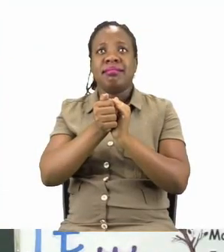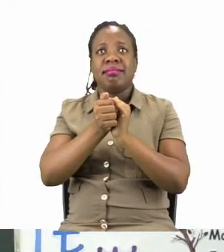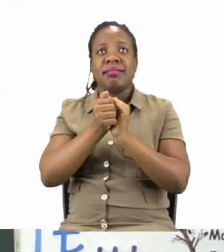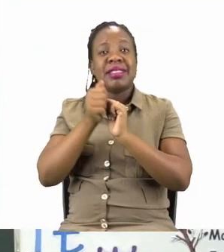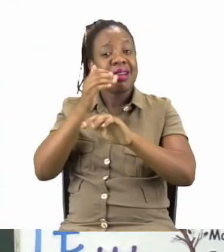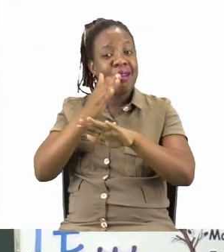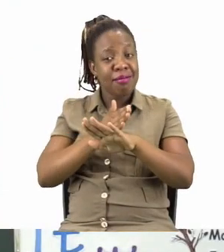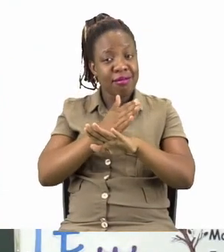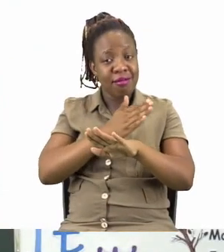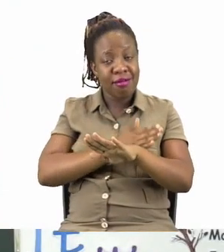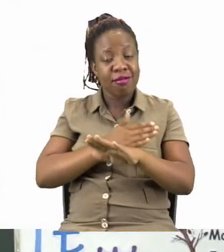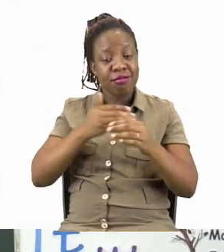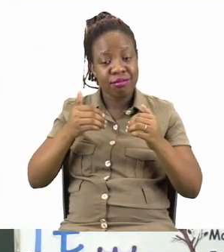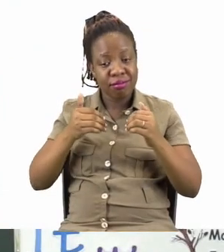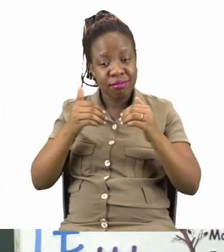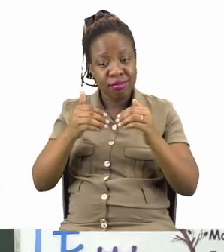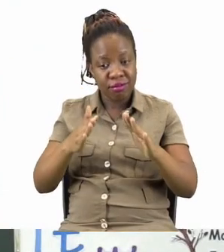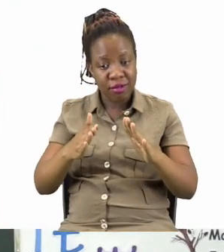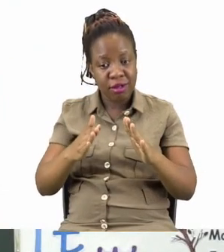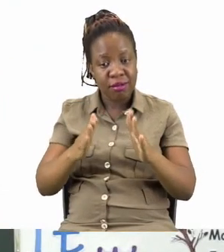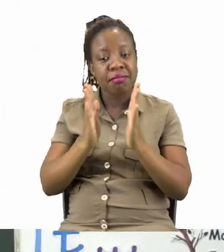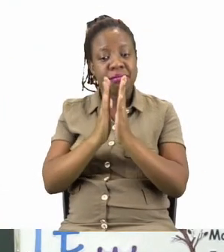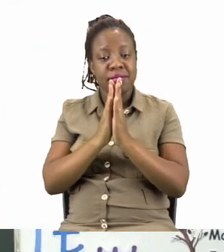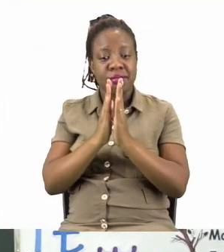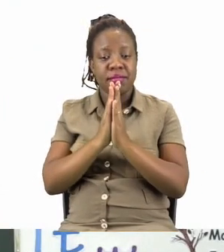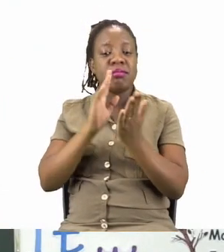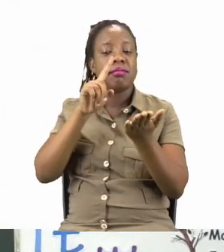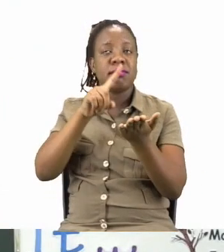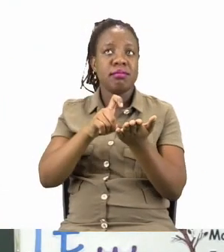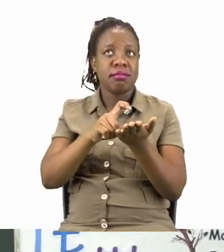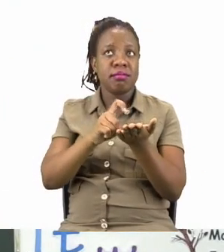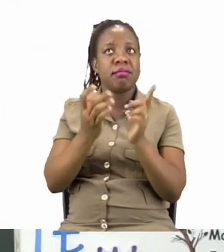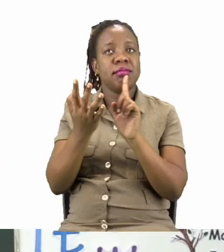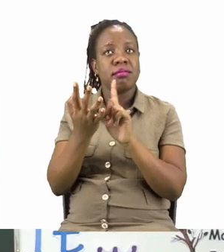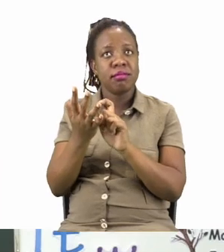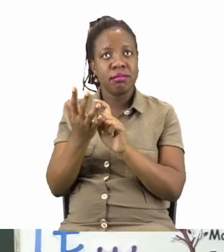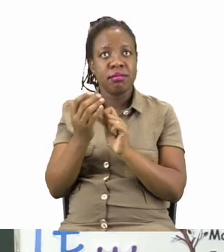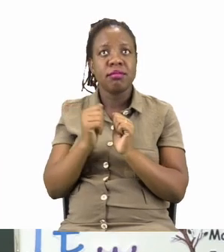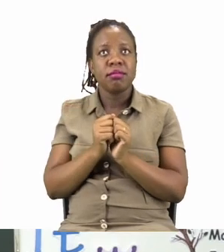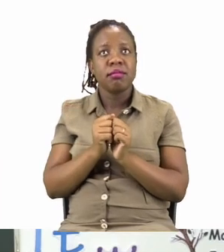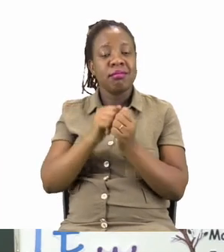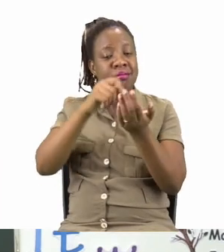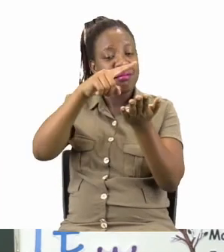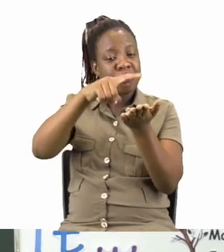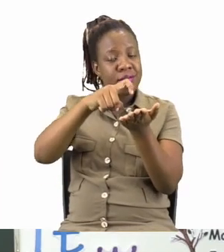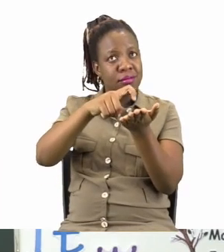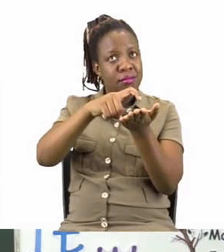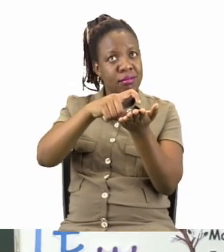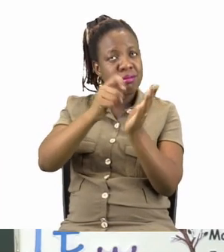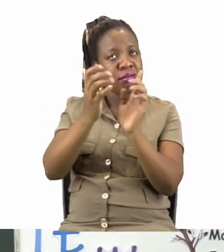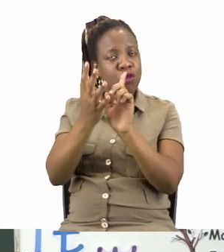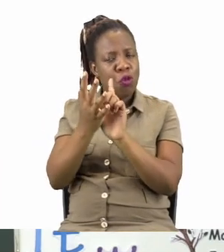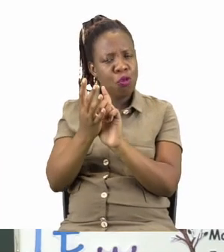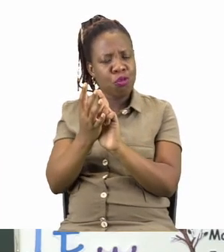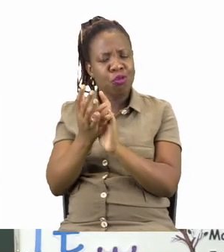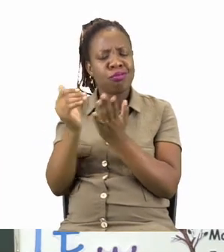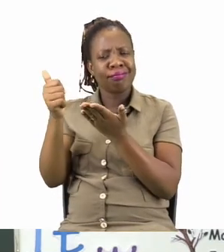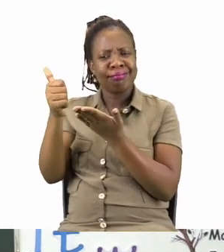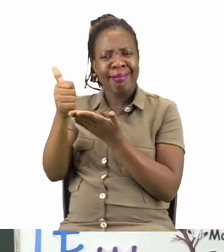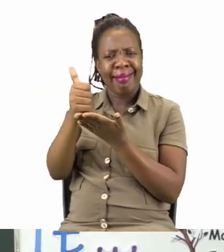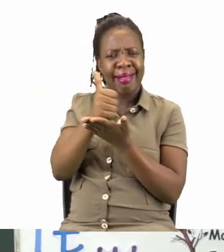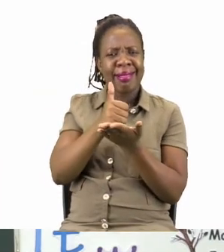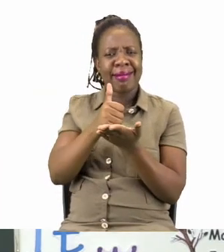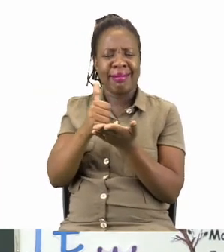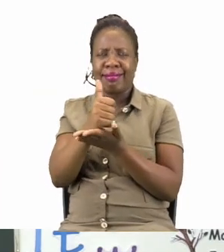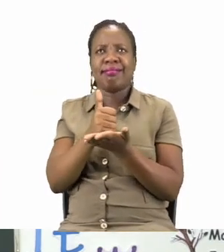our lesson, we have to sanitize. Remember everyone, sanitizing keeps all the germs